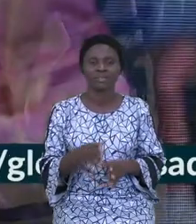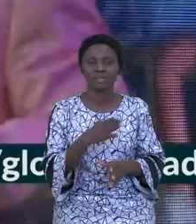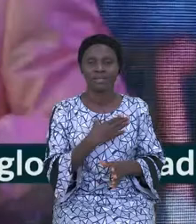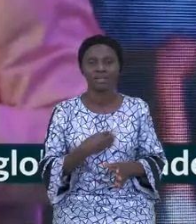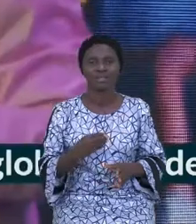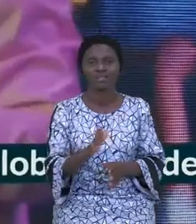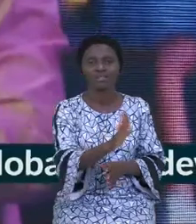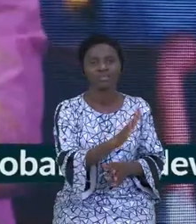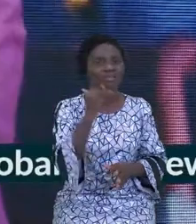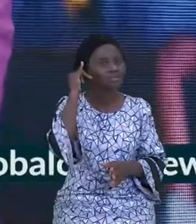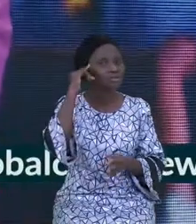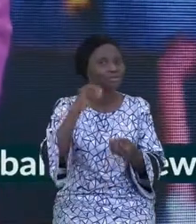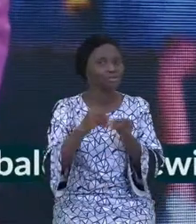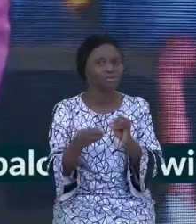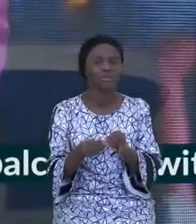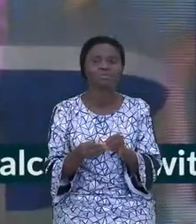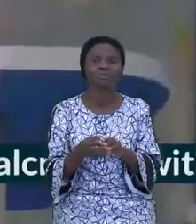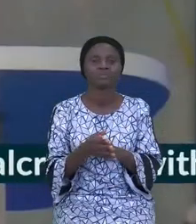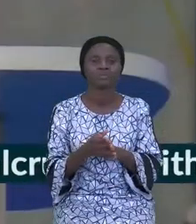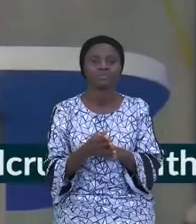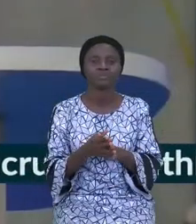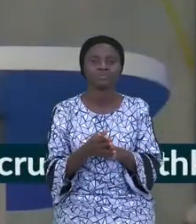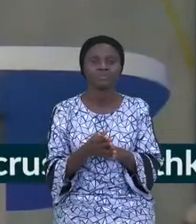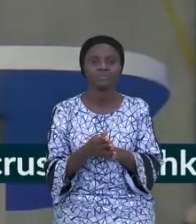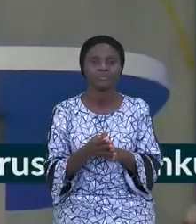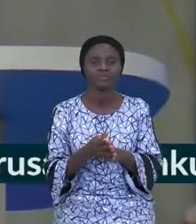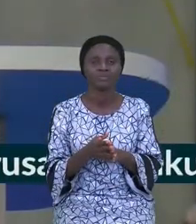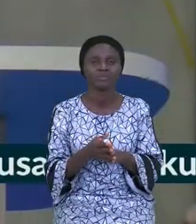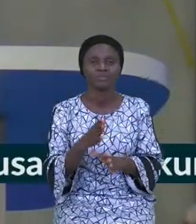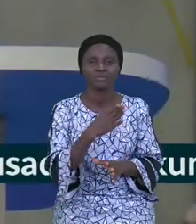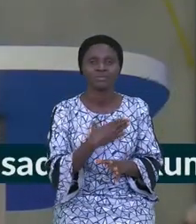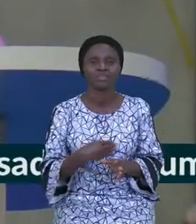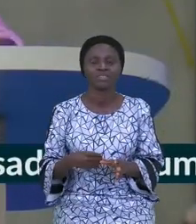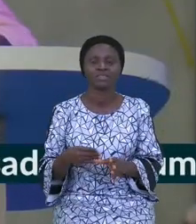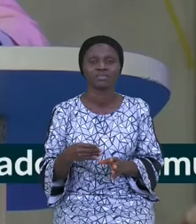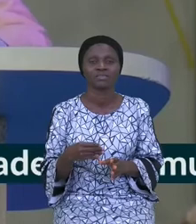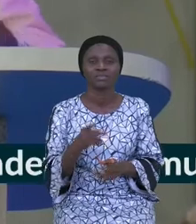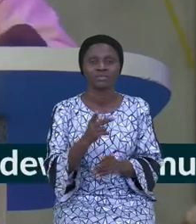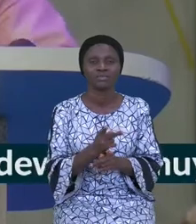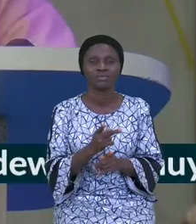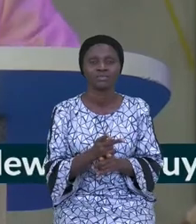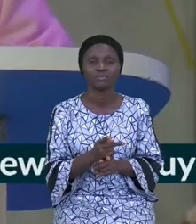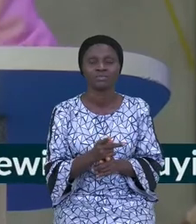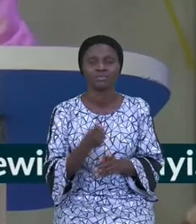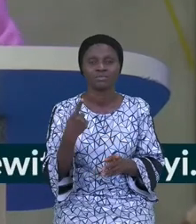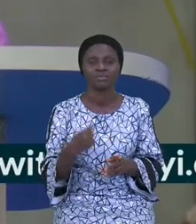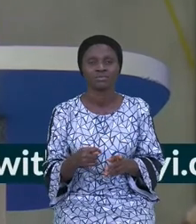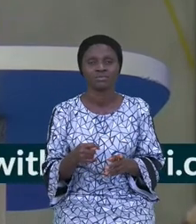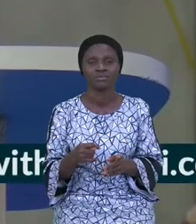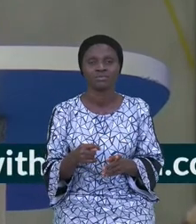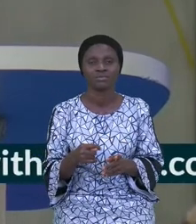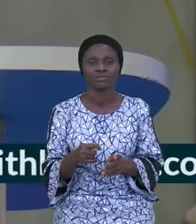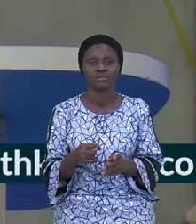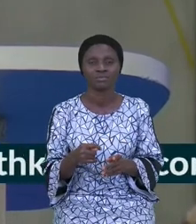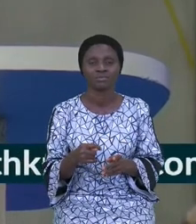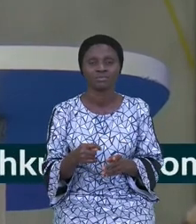it's 11 digits. And get details of them. And from there, we